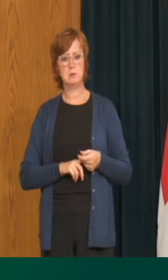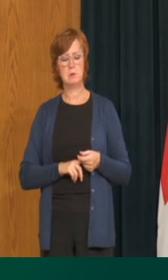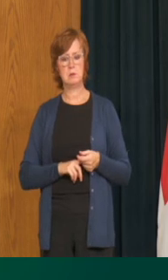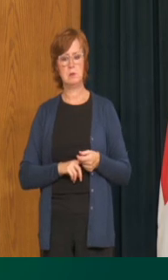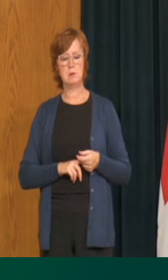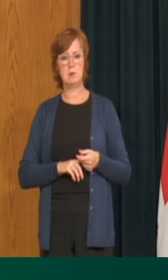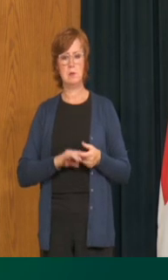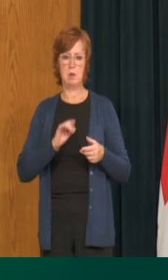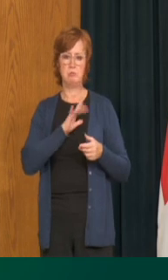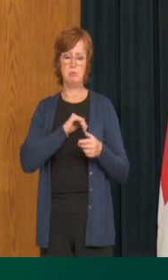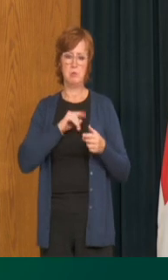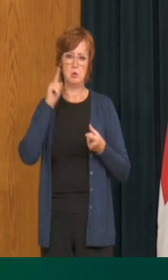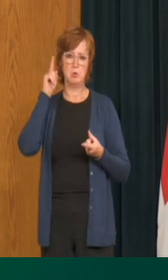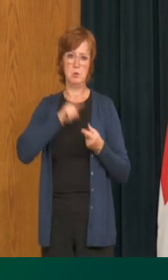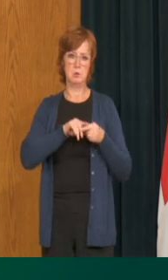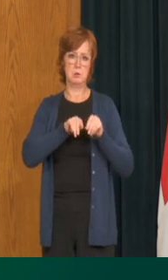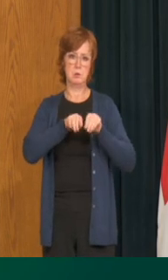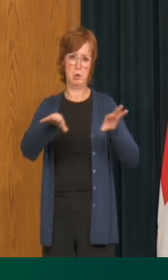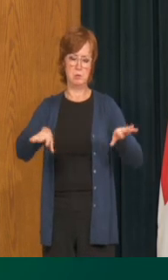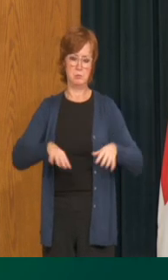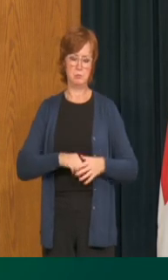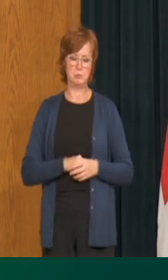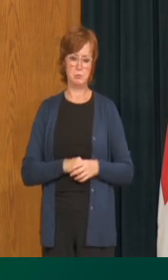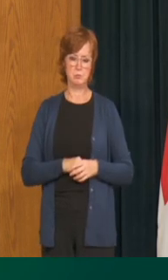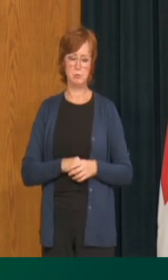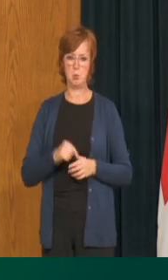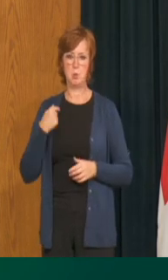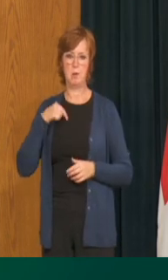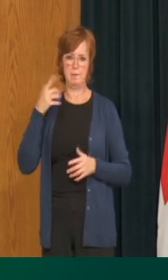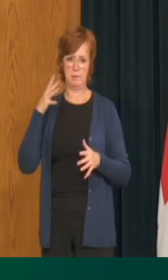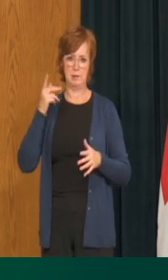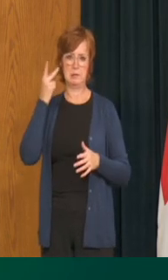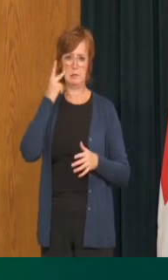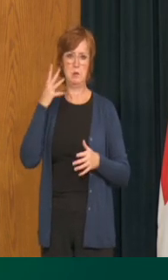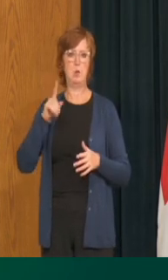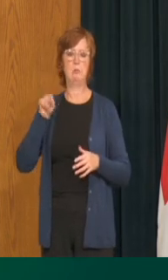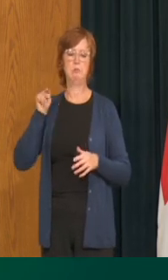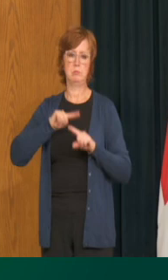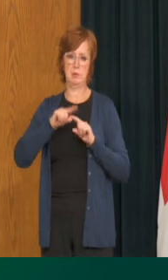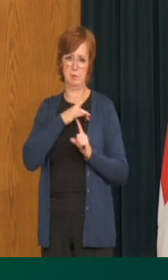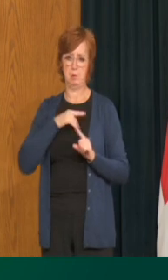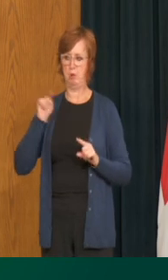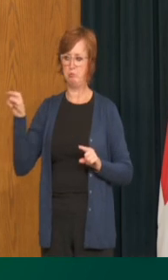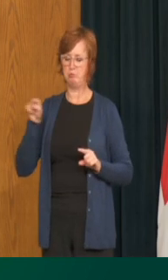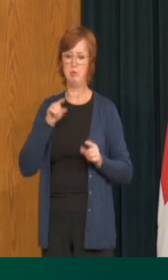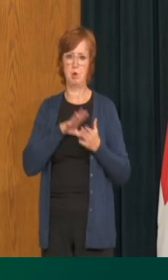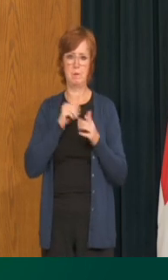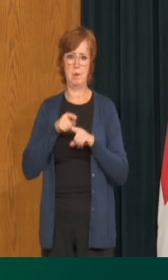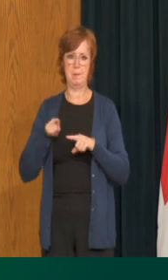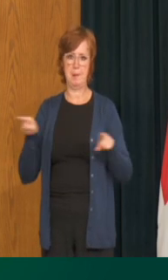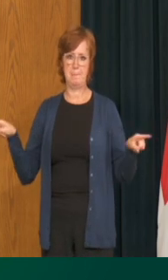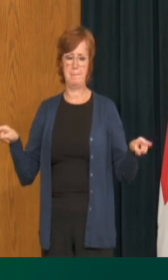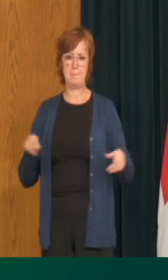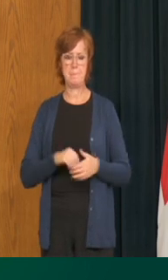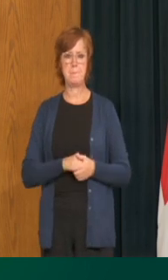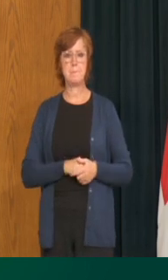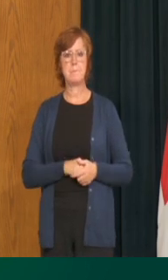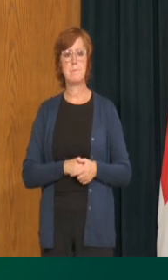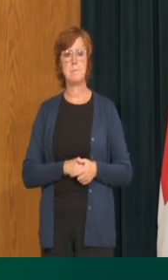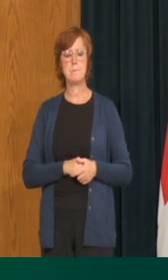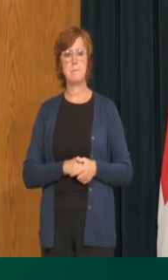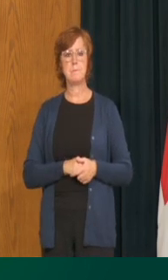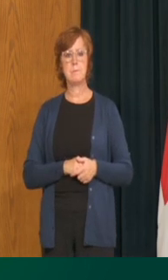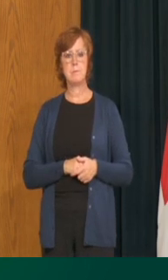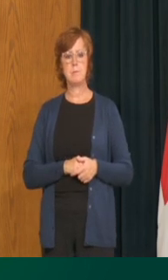large outbreaks in those settings, which we've heard from other jurisdictions. And then certainly additional layers such as